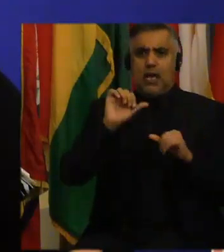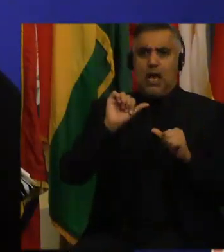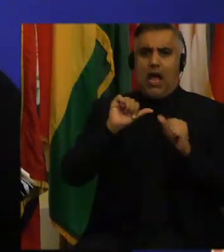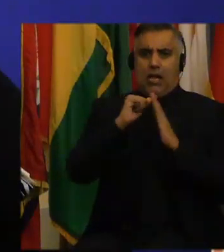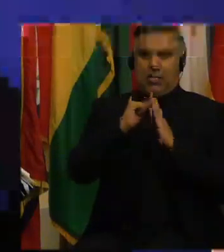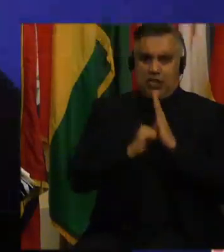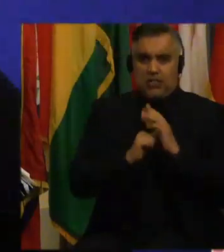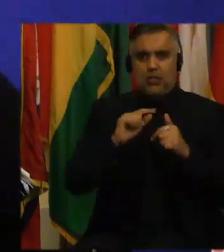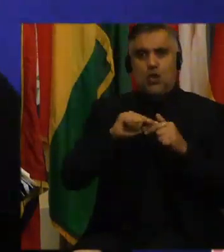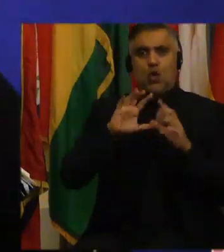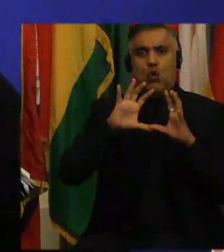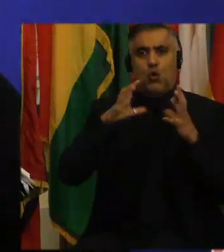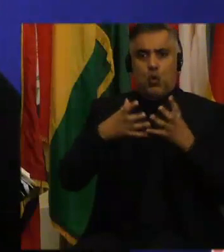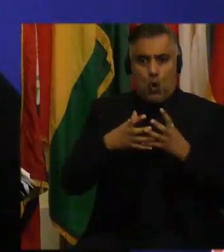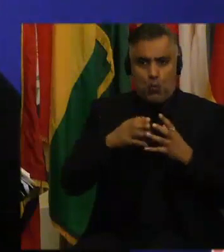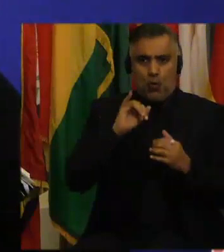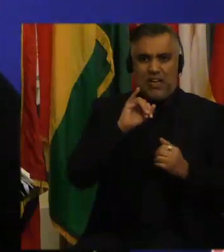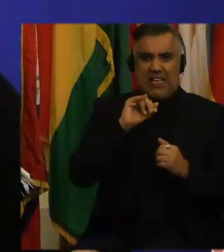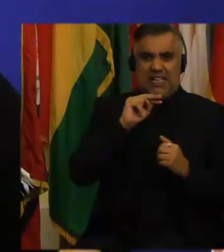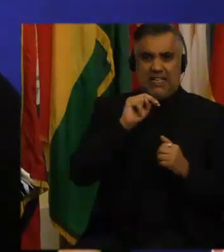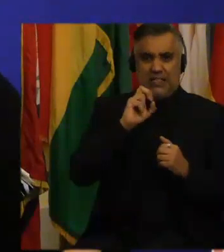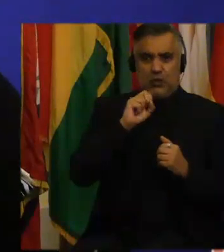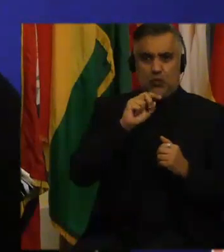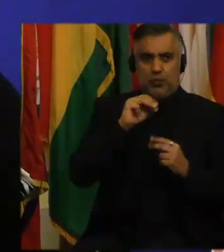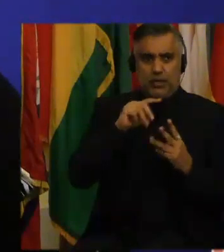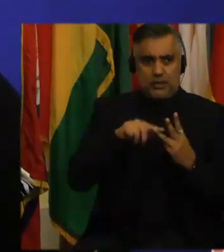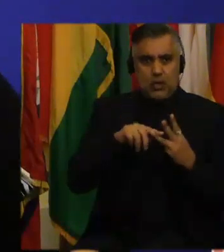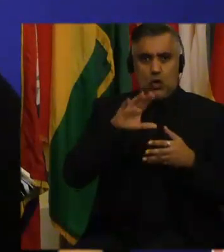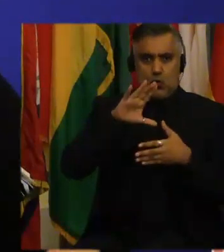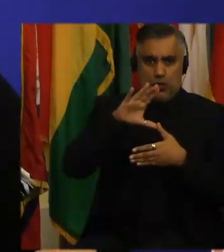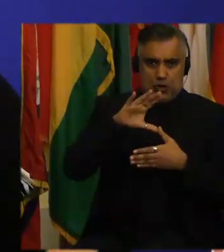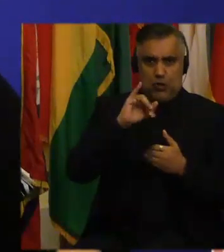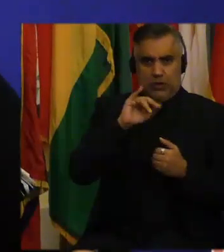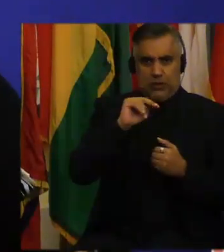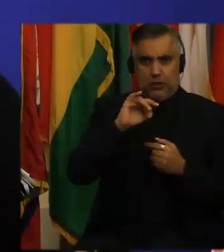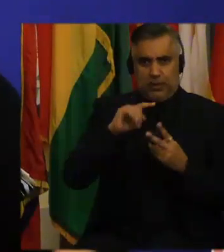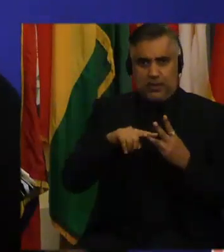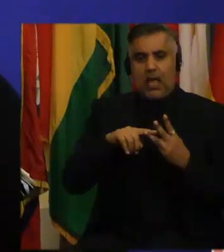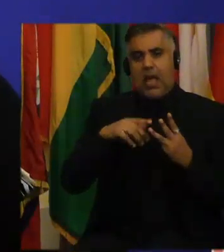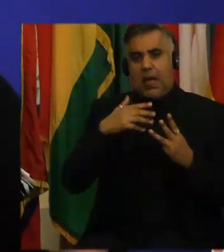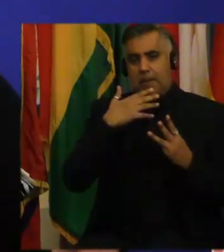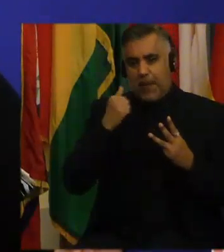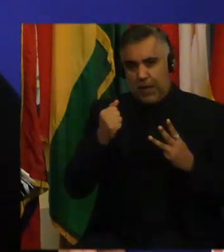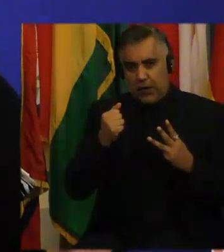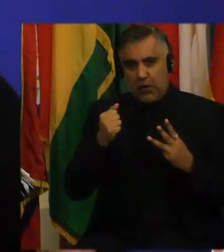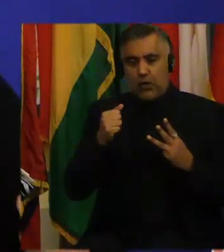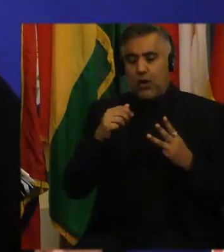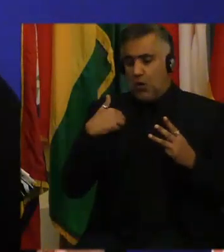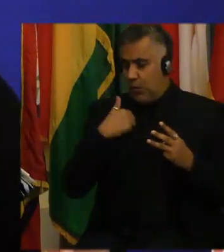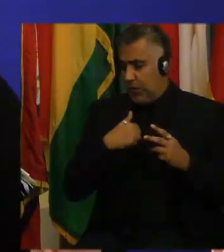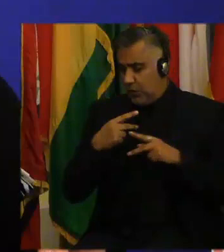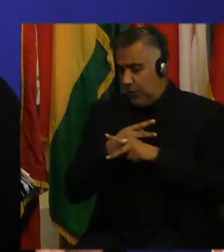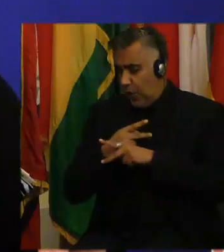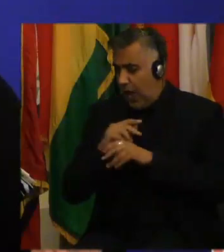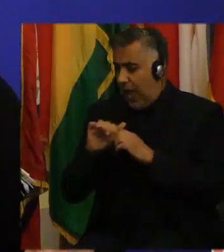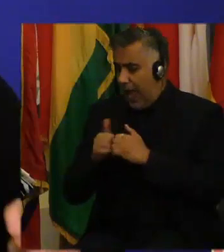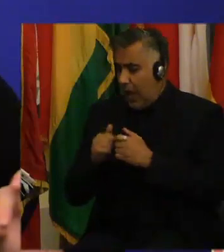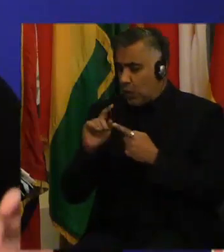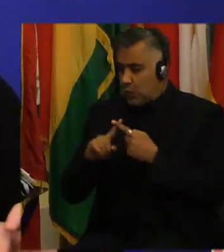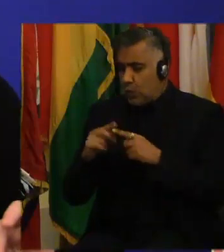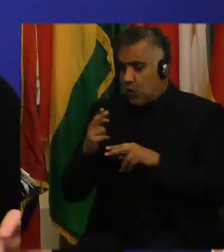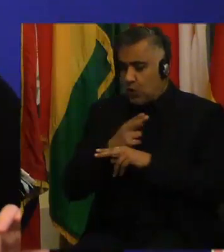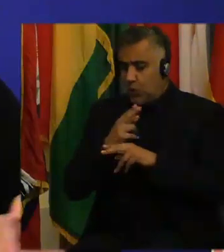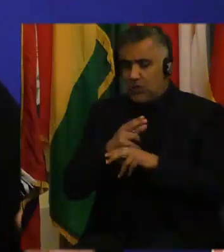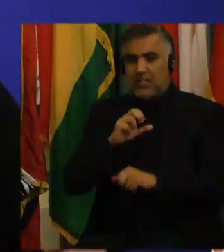instruments, regional instruments, and mechanisms in a better manner. We need to connect better. We need to find a way how to